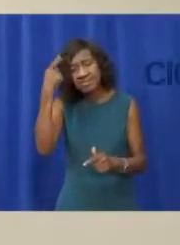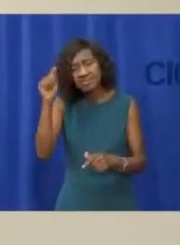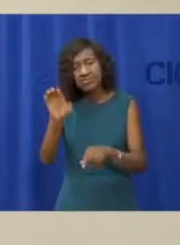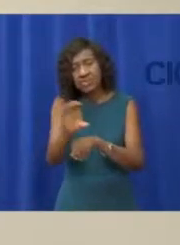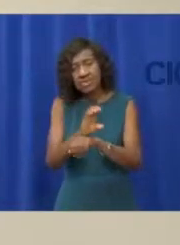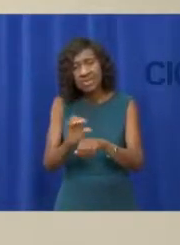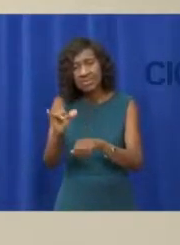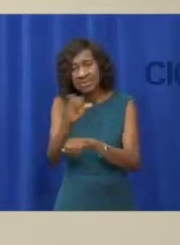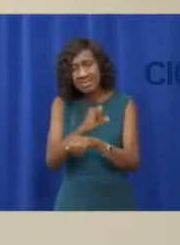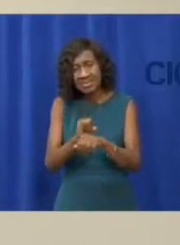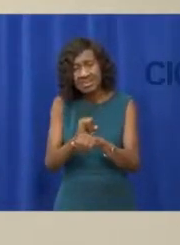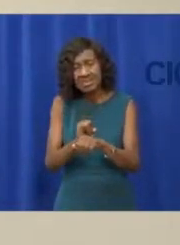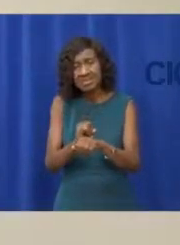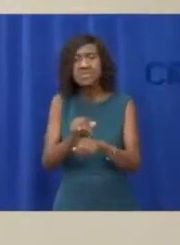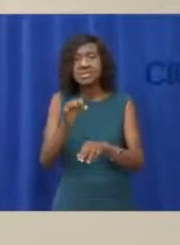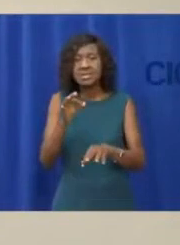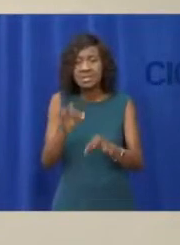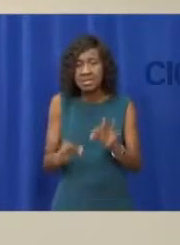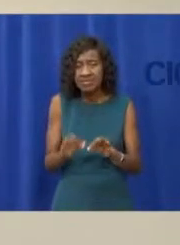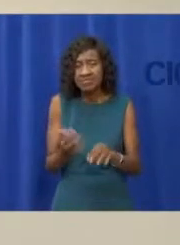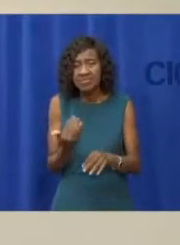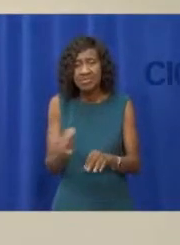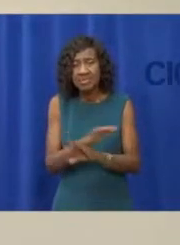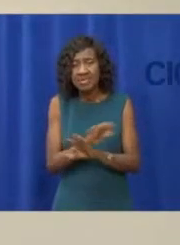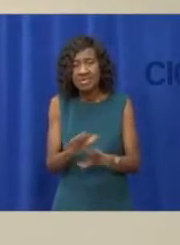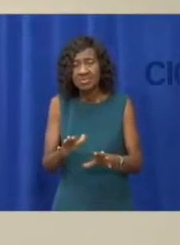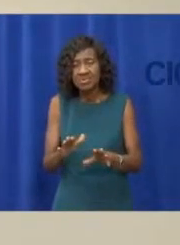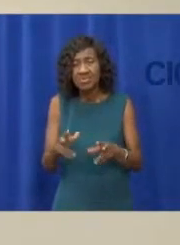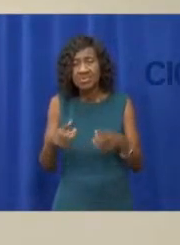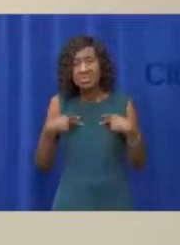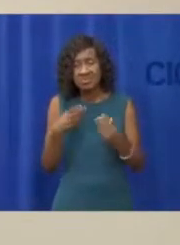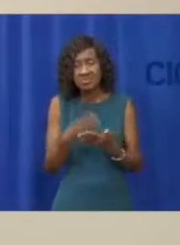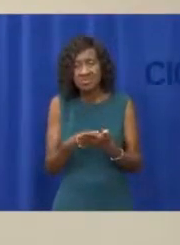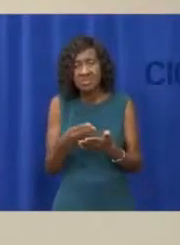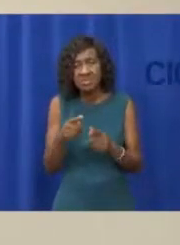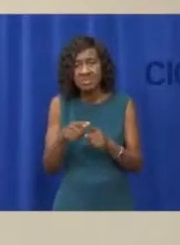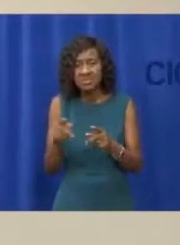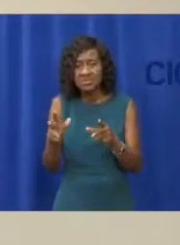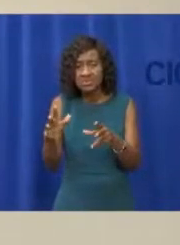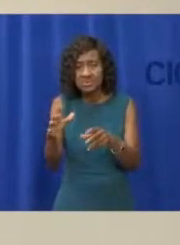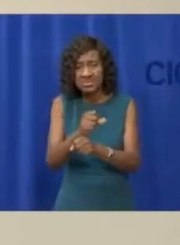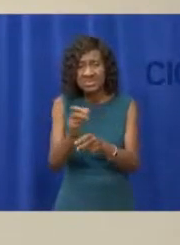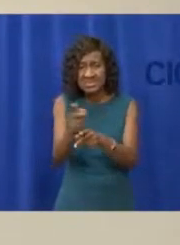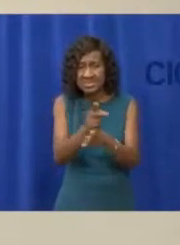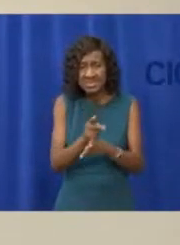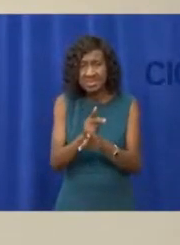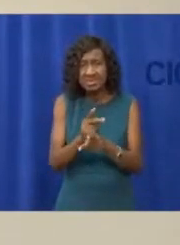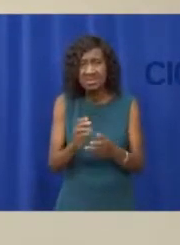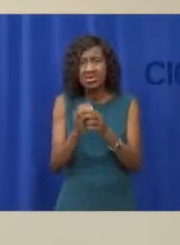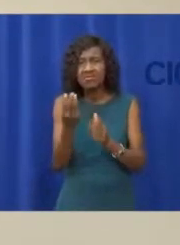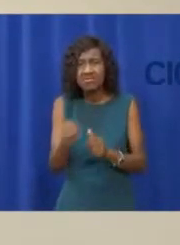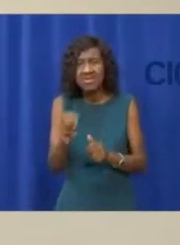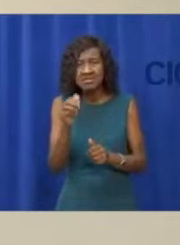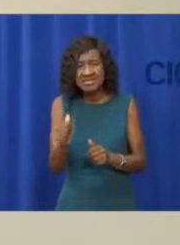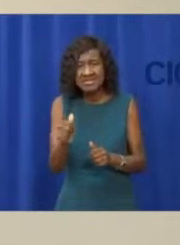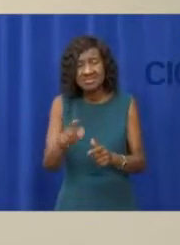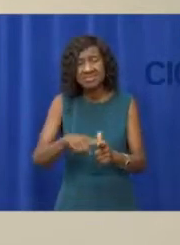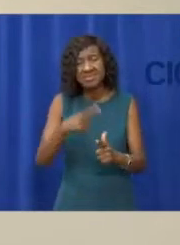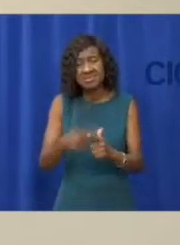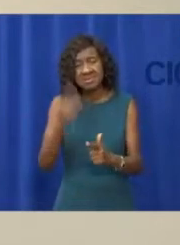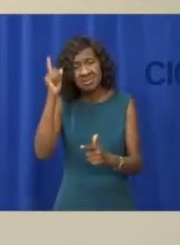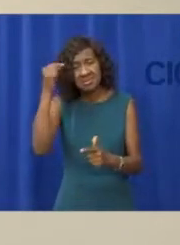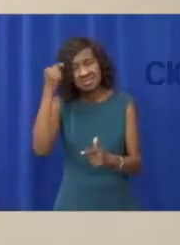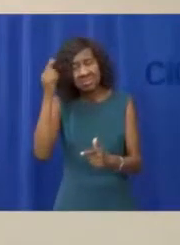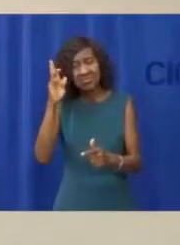here, it means the government will have to do so. So we will afford them, to the extent that